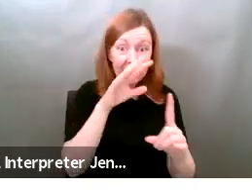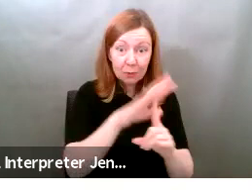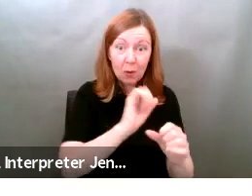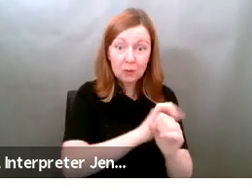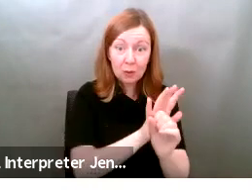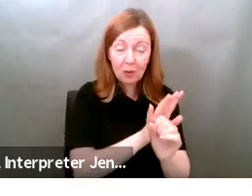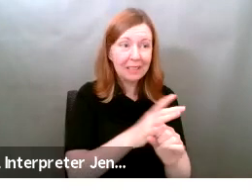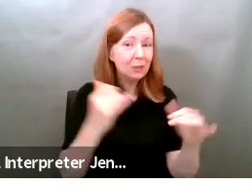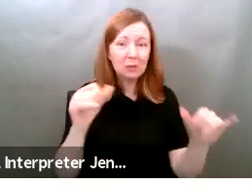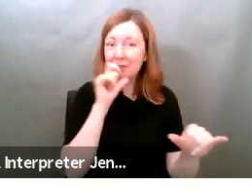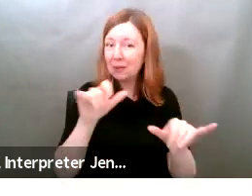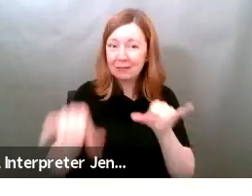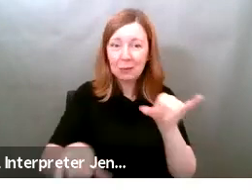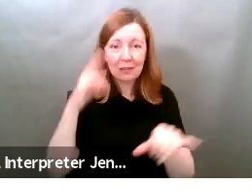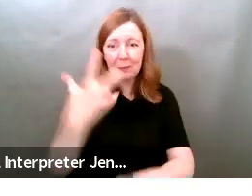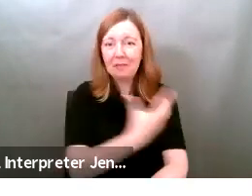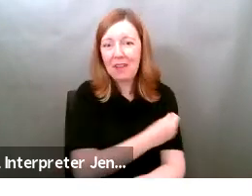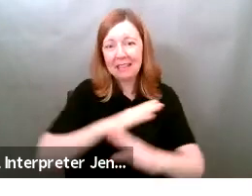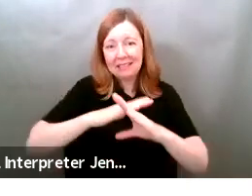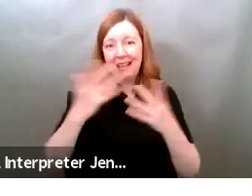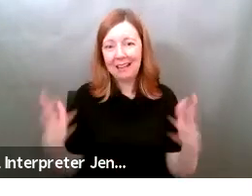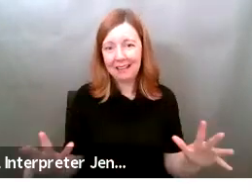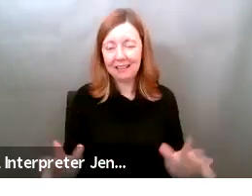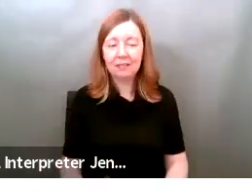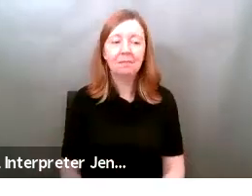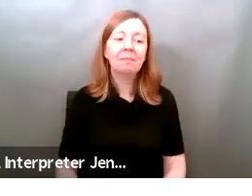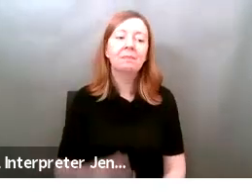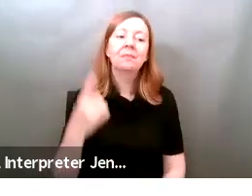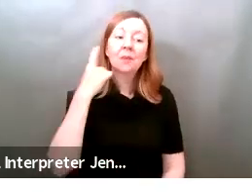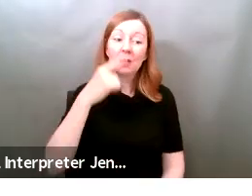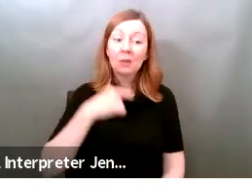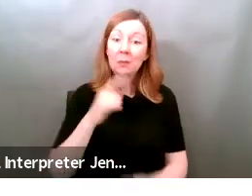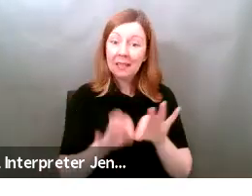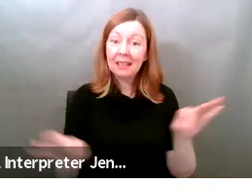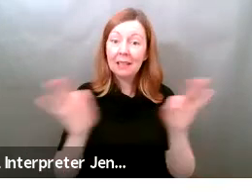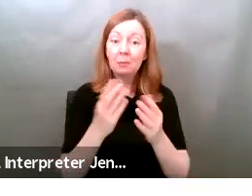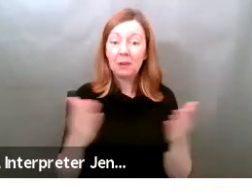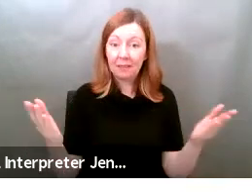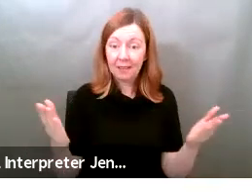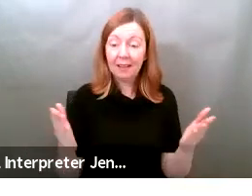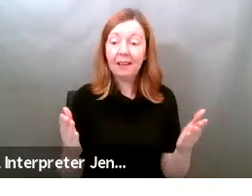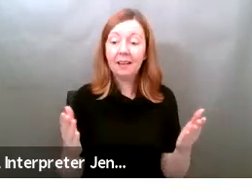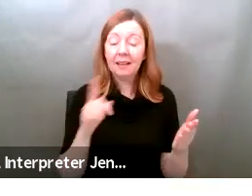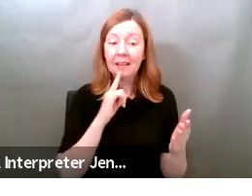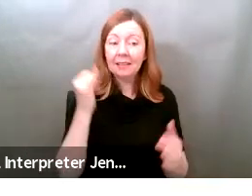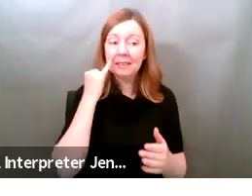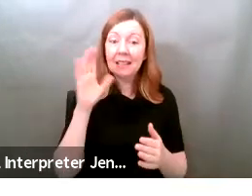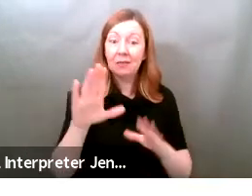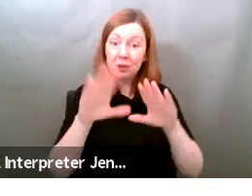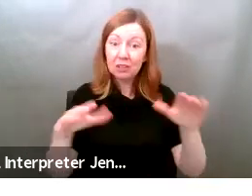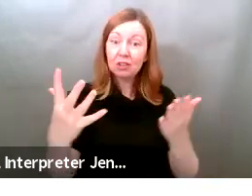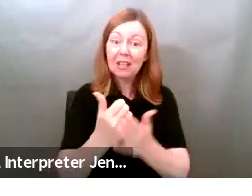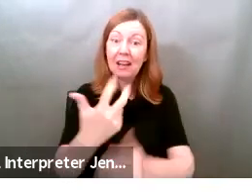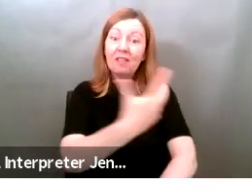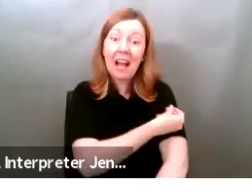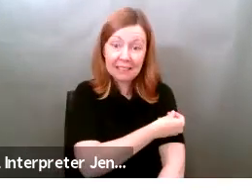virus. For me, one of the really important things that I share with my friends is, if you get your children